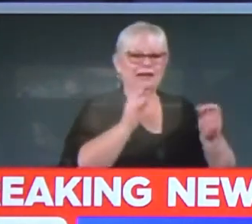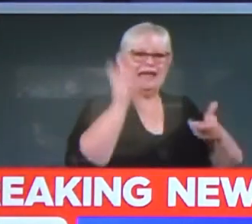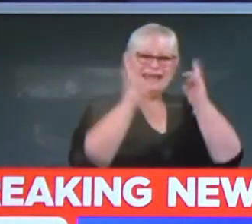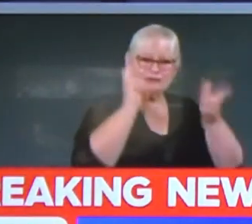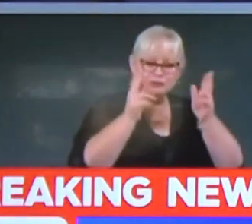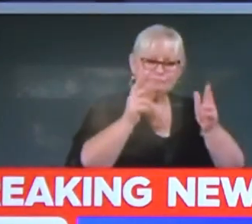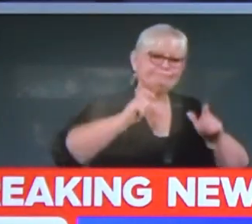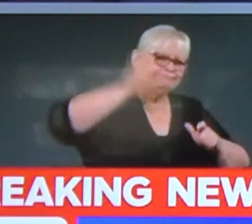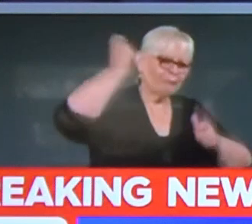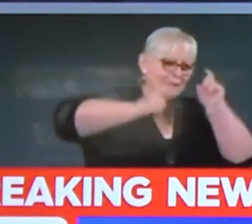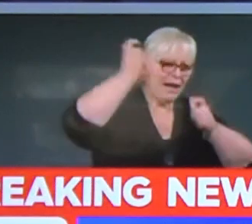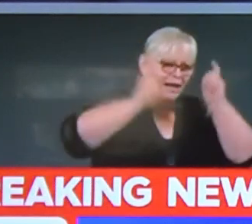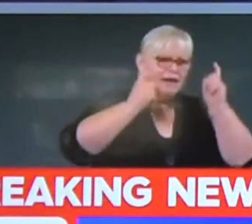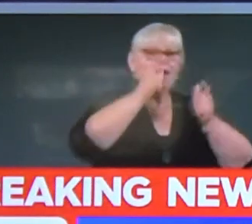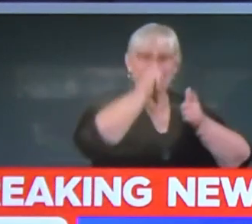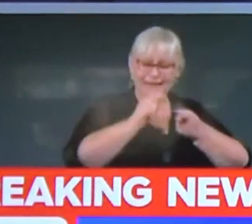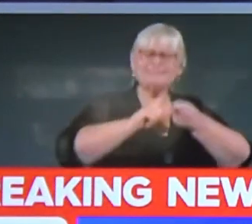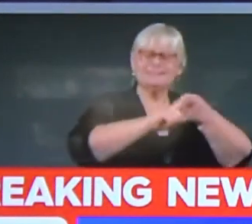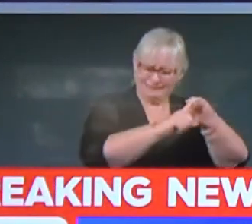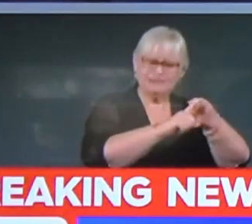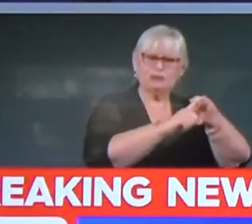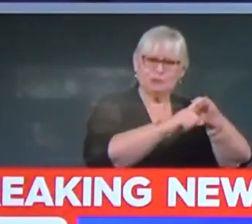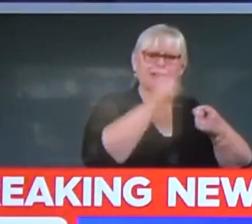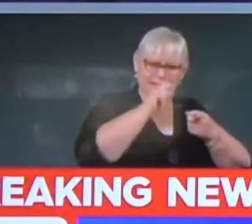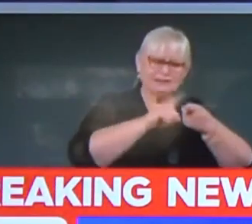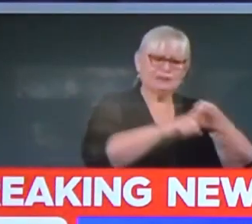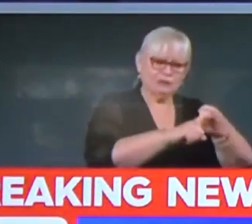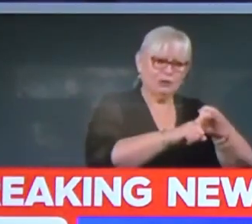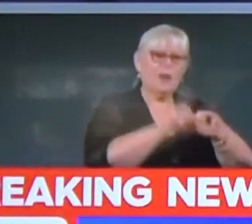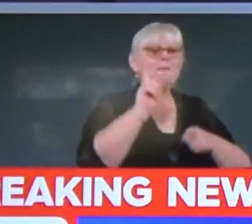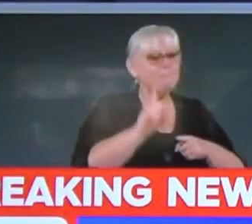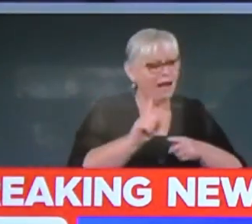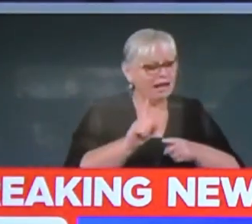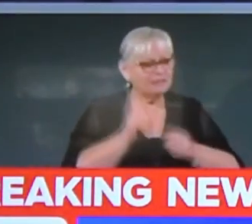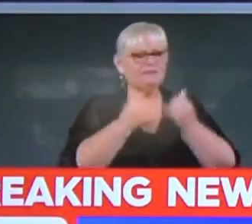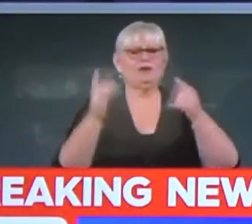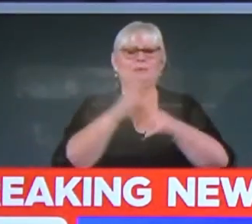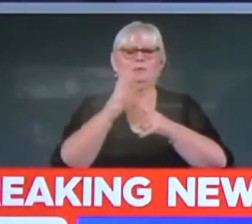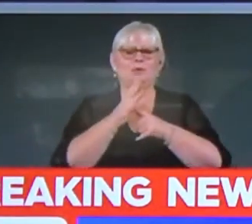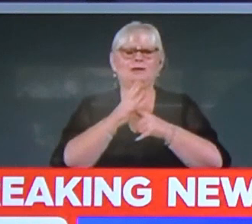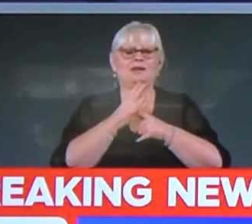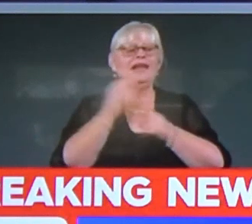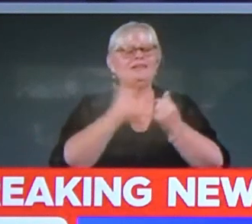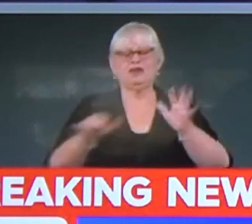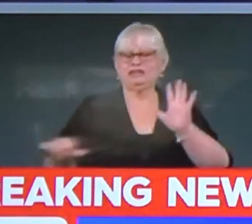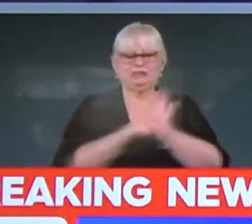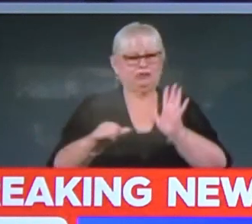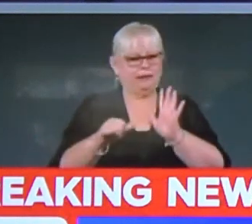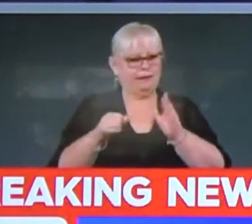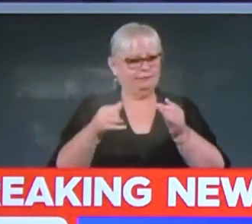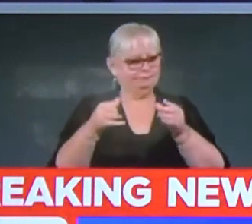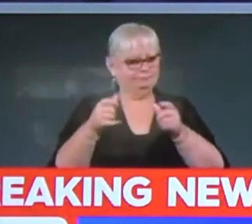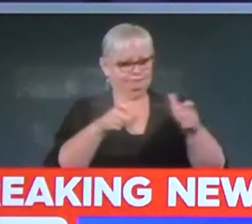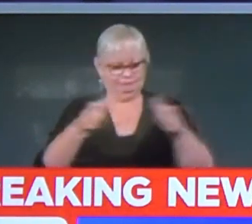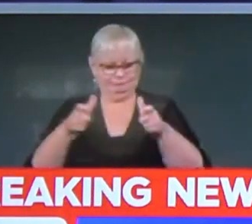and barbershops will continue to be able to provide those services, but it is very important that they strictly manage